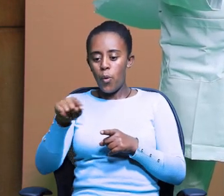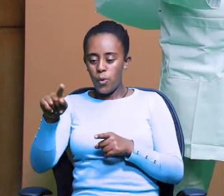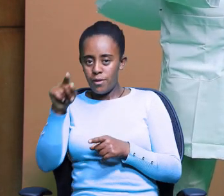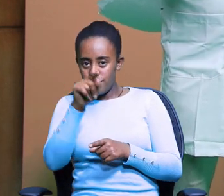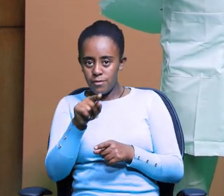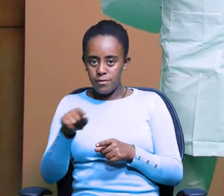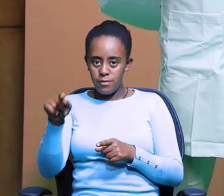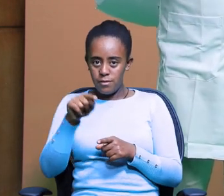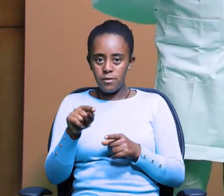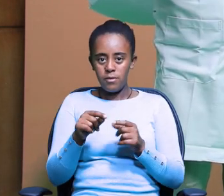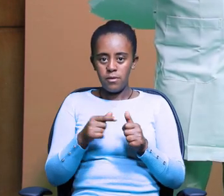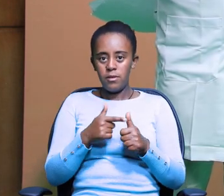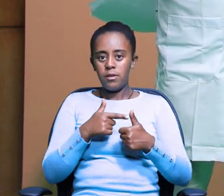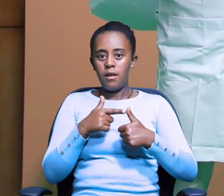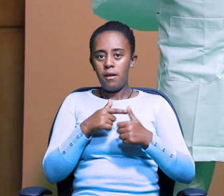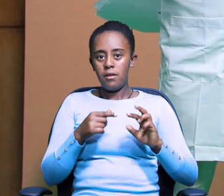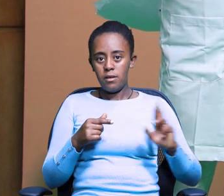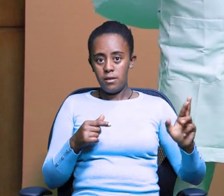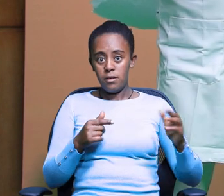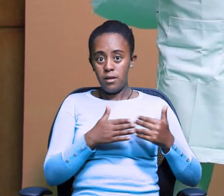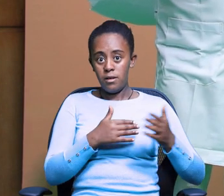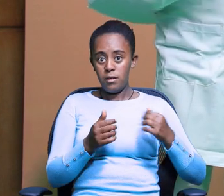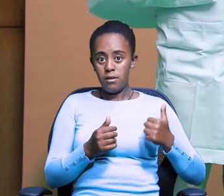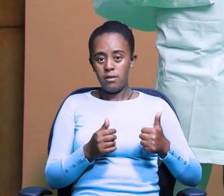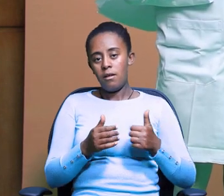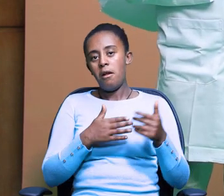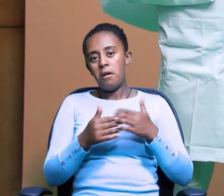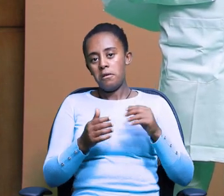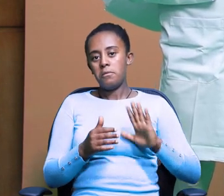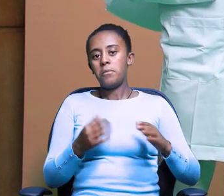solenoid by using our right hand rule.